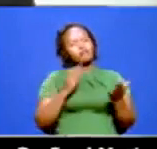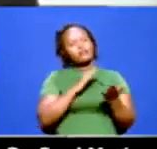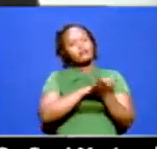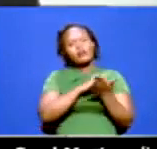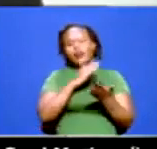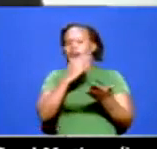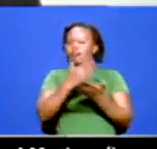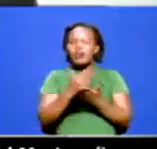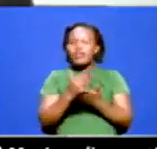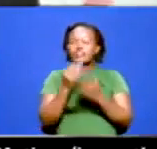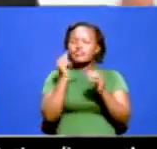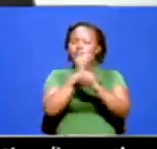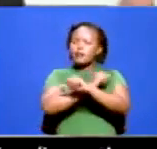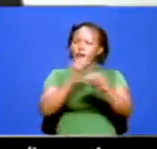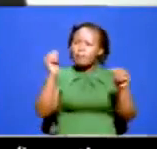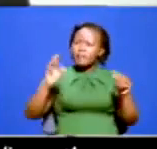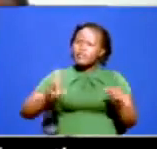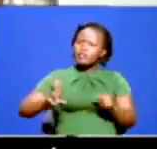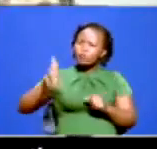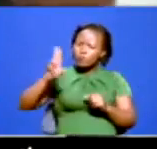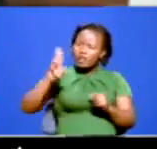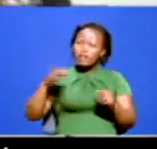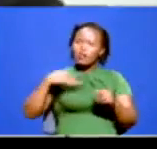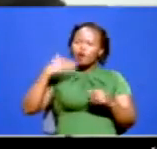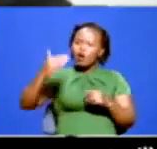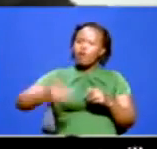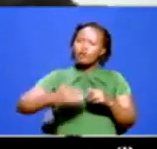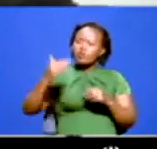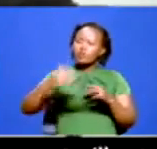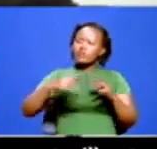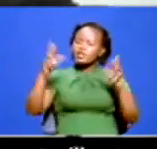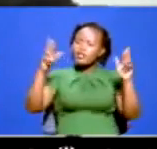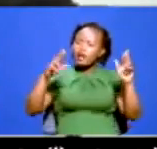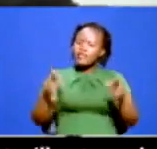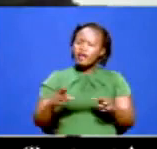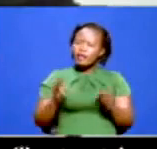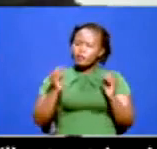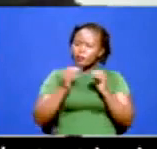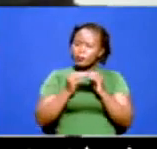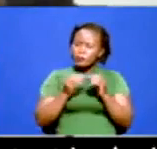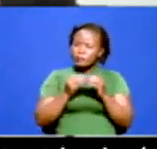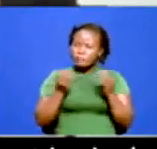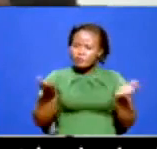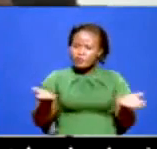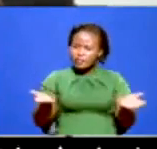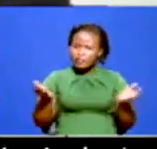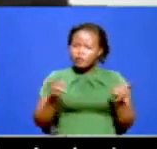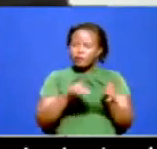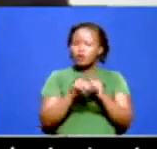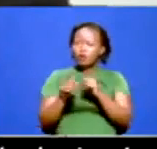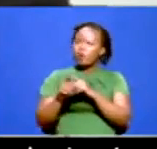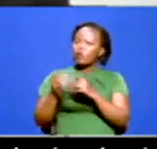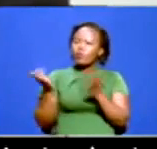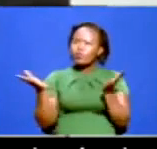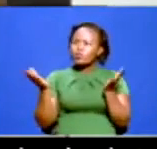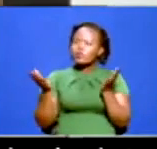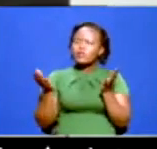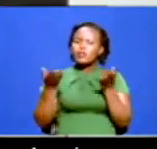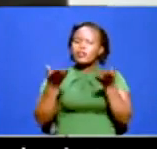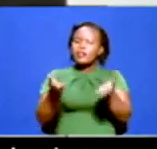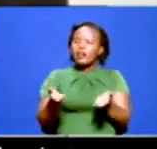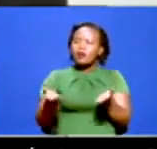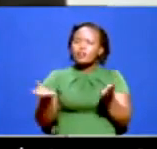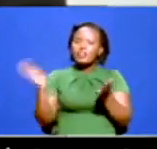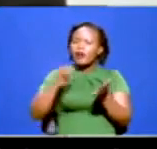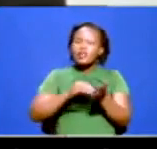Kenyatta's clarion call in most of the international meetings that he has done. And again, bringing in the question of people